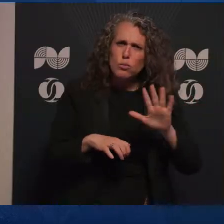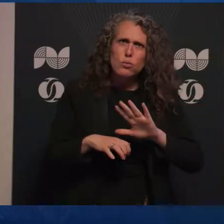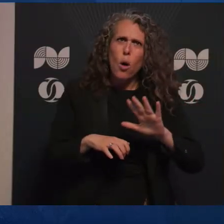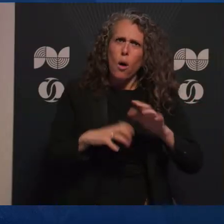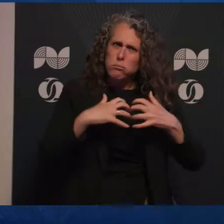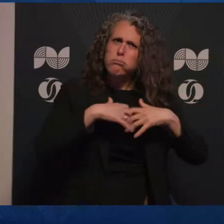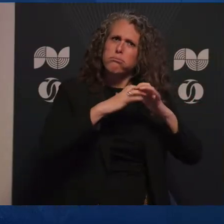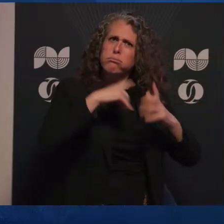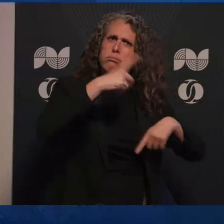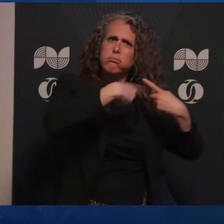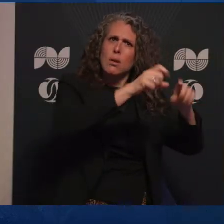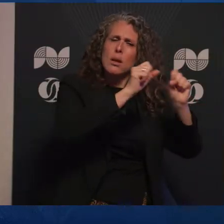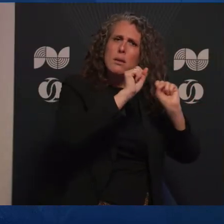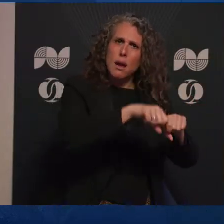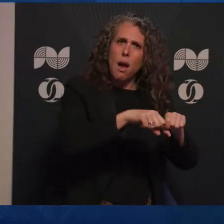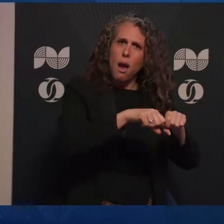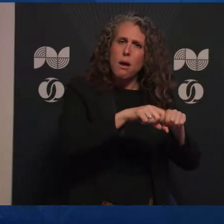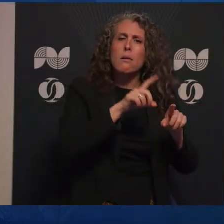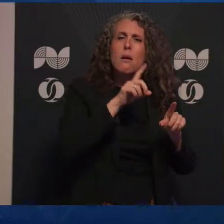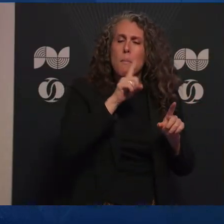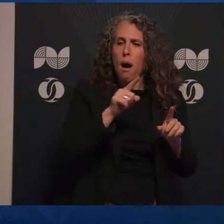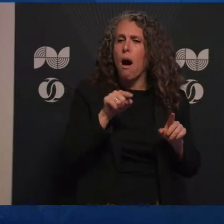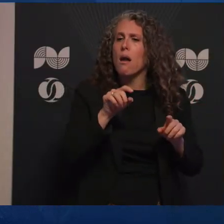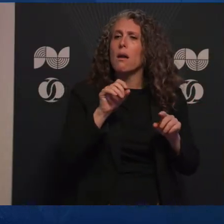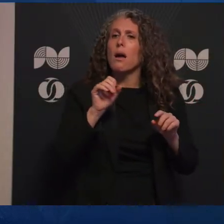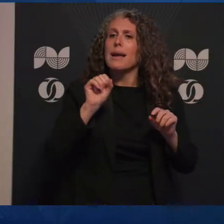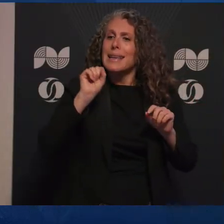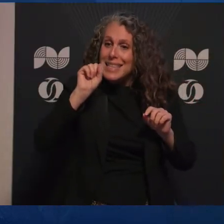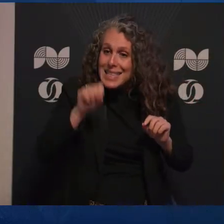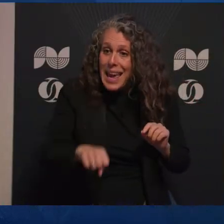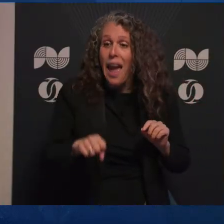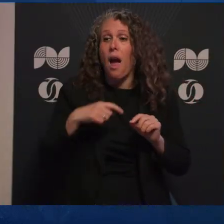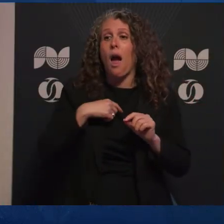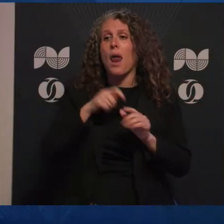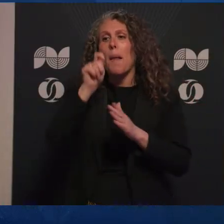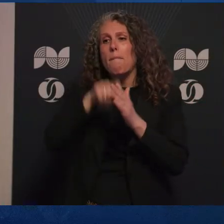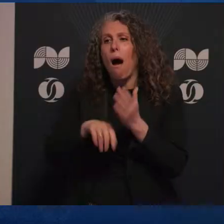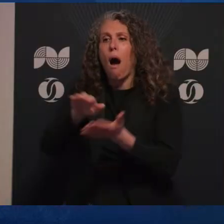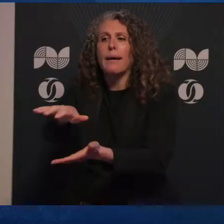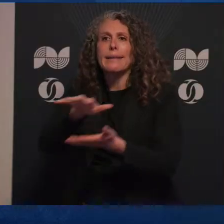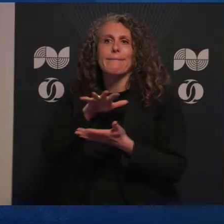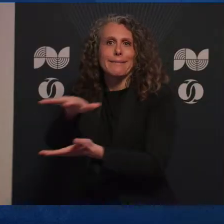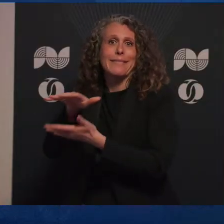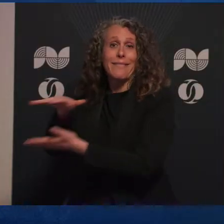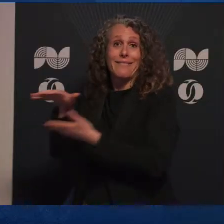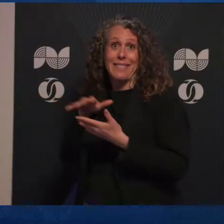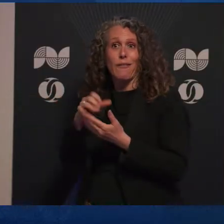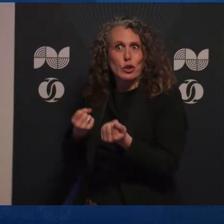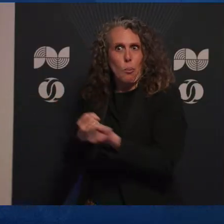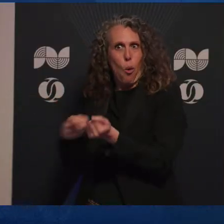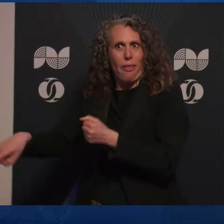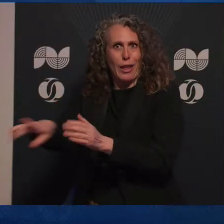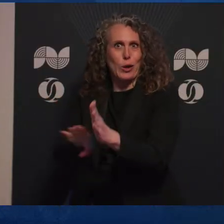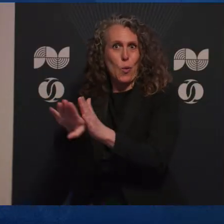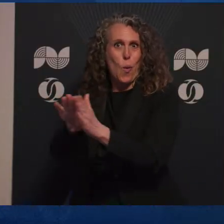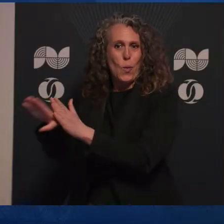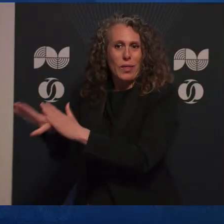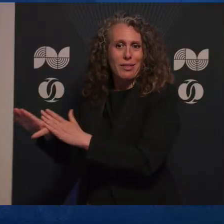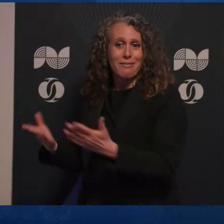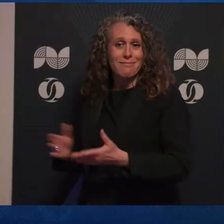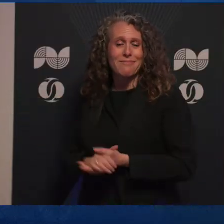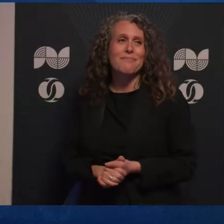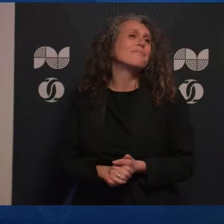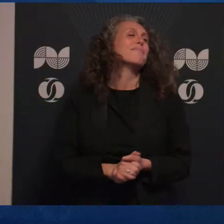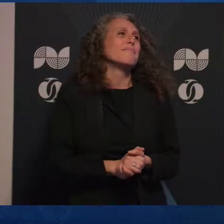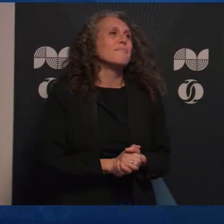inputs, they could come from those countries. Okay, thank you very much. All right, well, let's take some questions from the